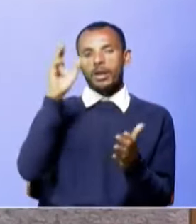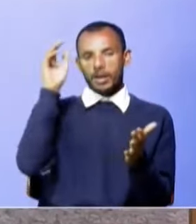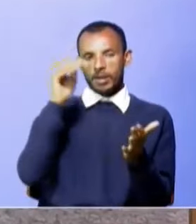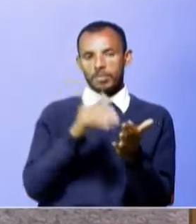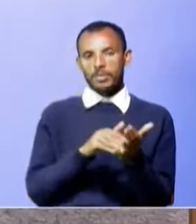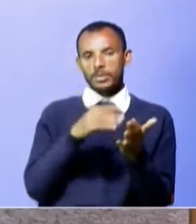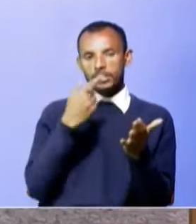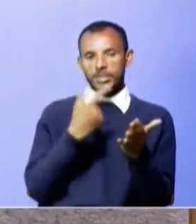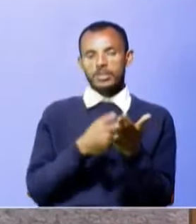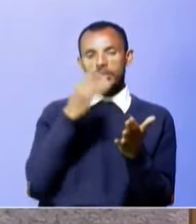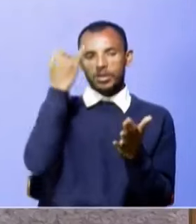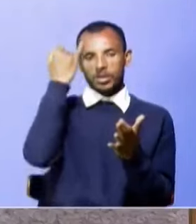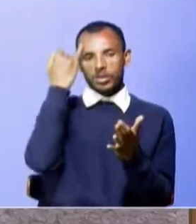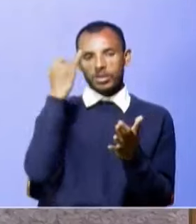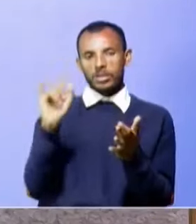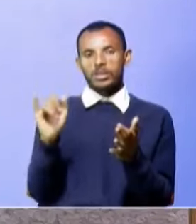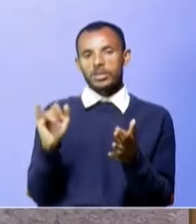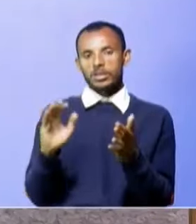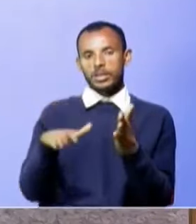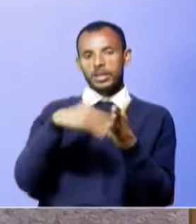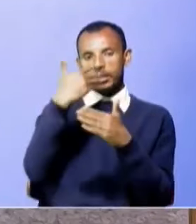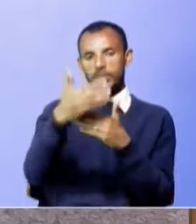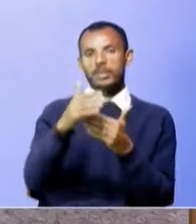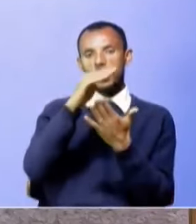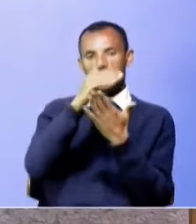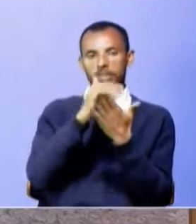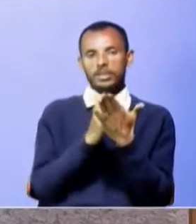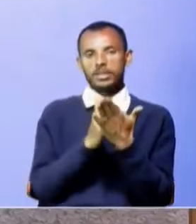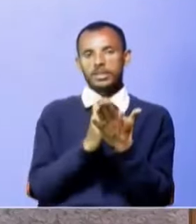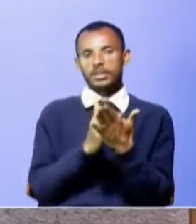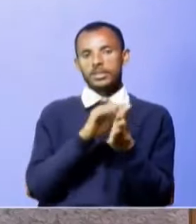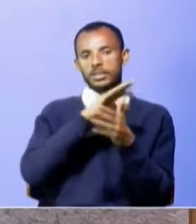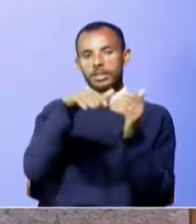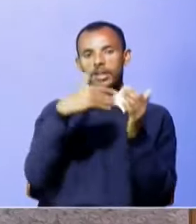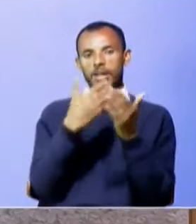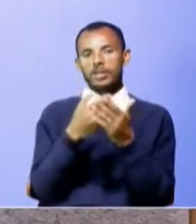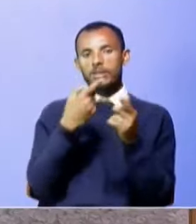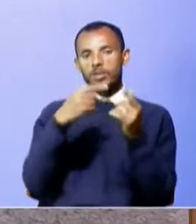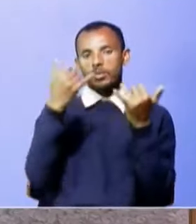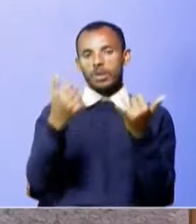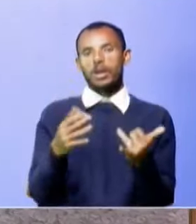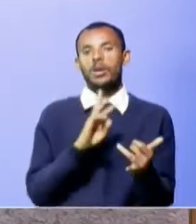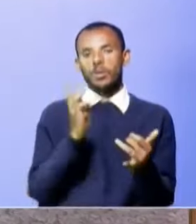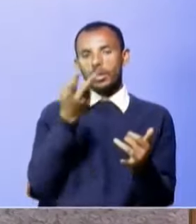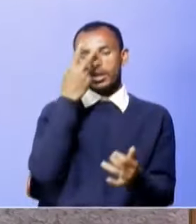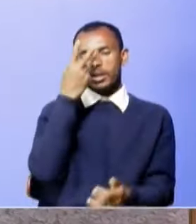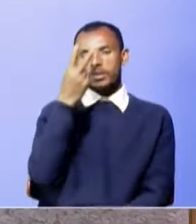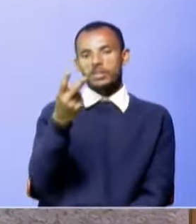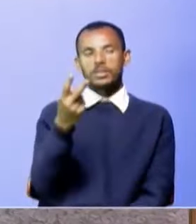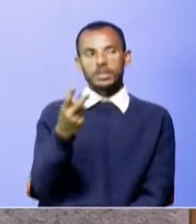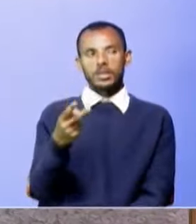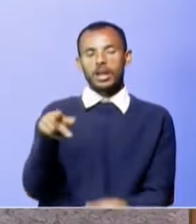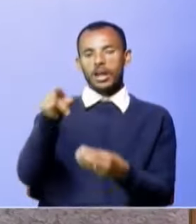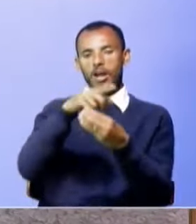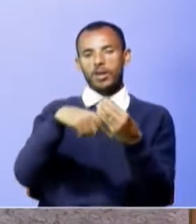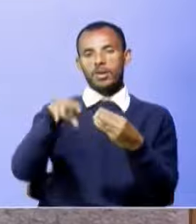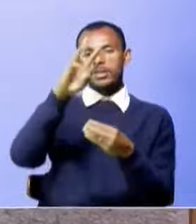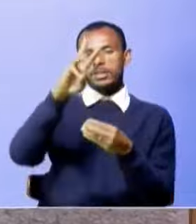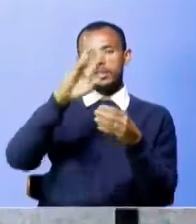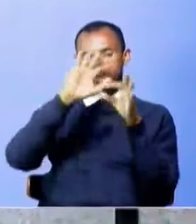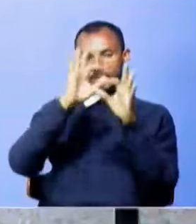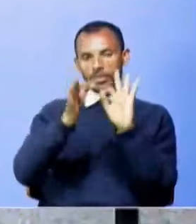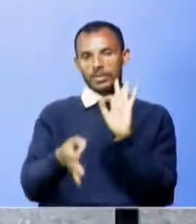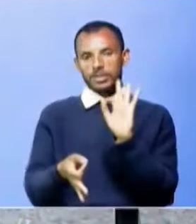this concept in the next lesson. So generally today we have seen around 6